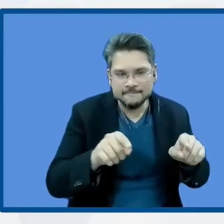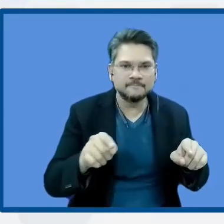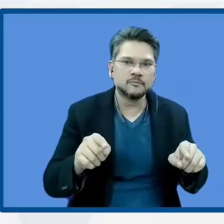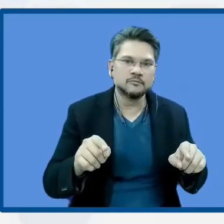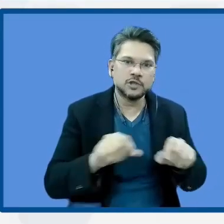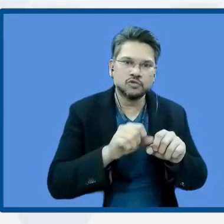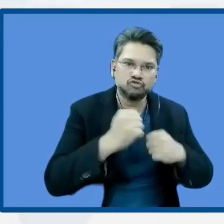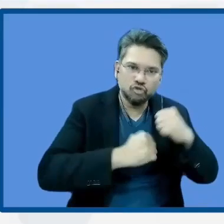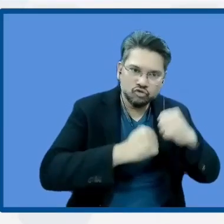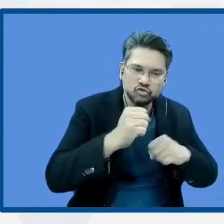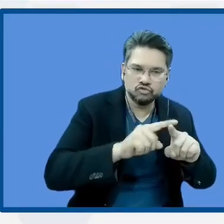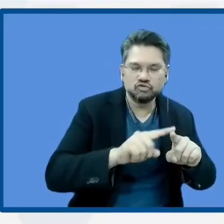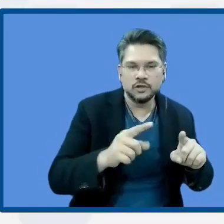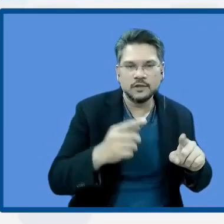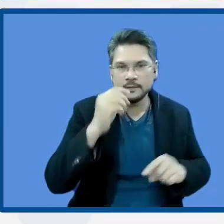that were